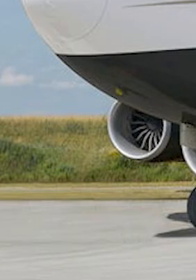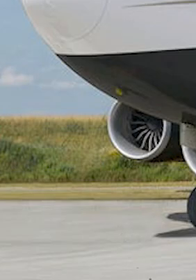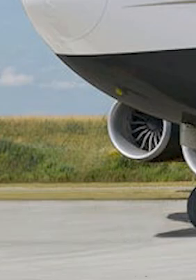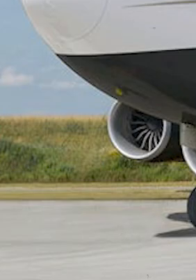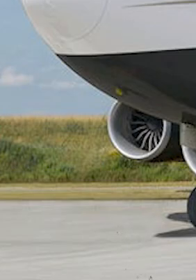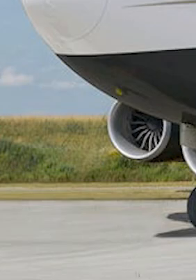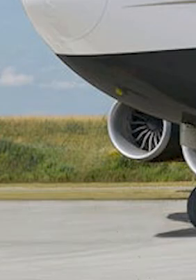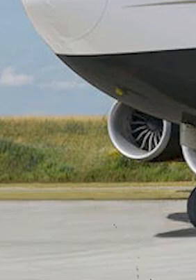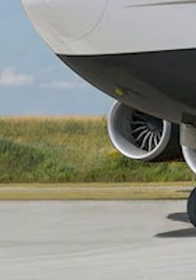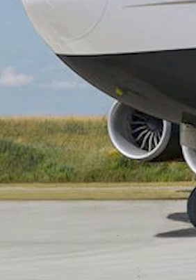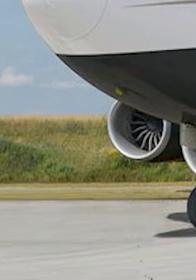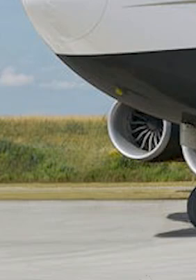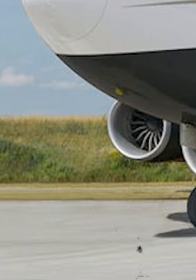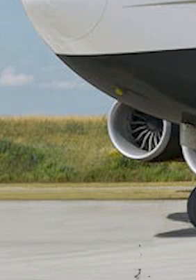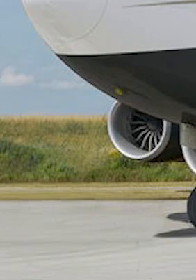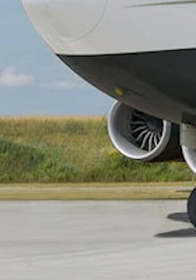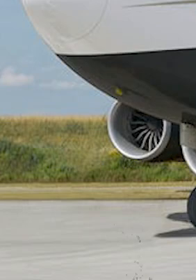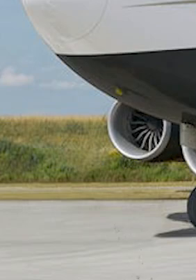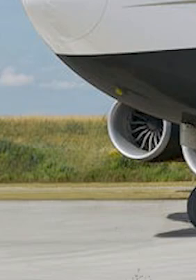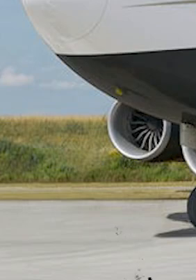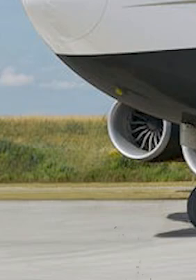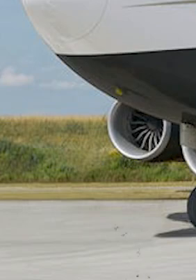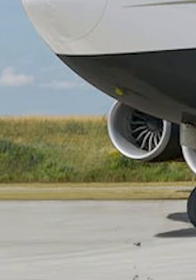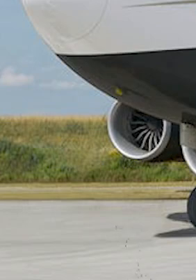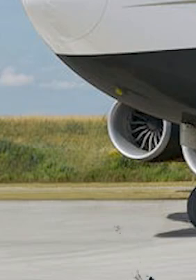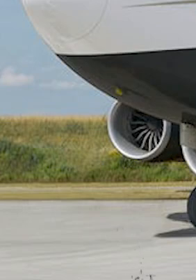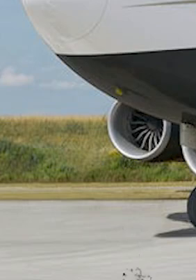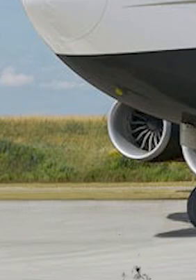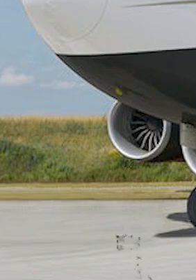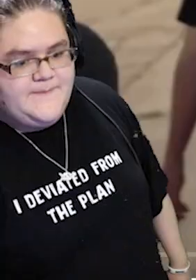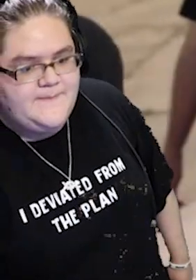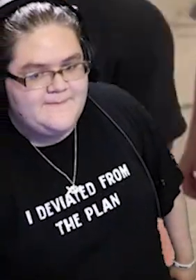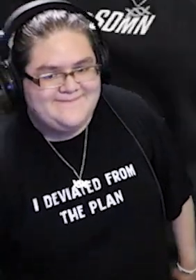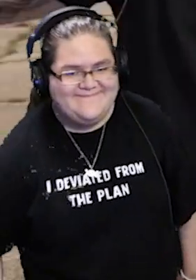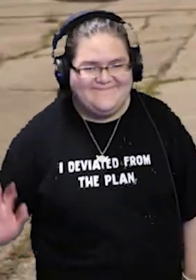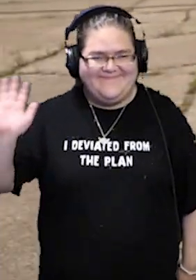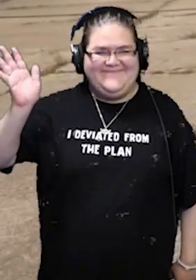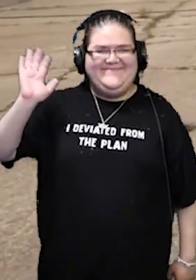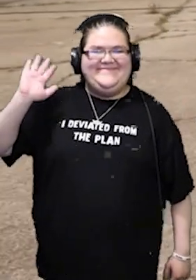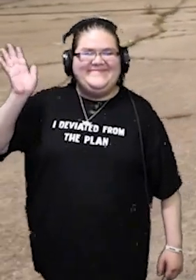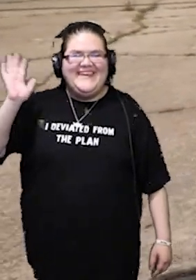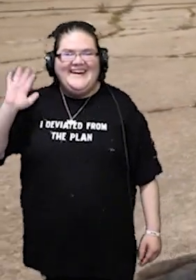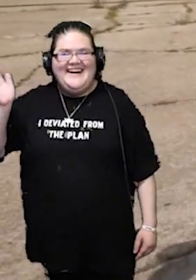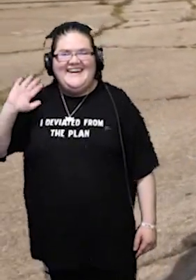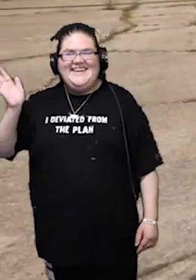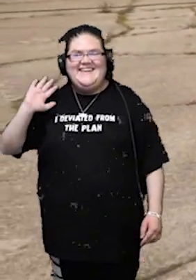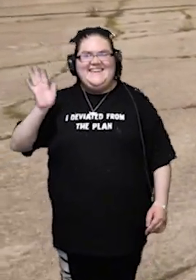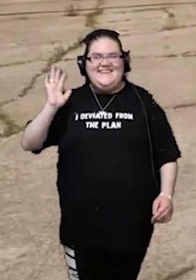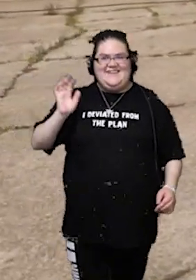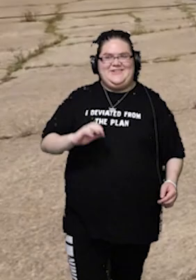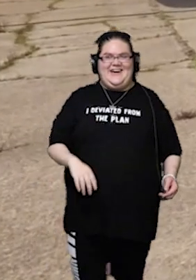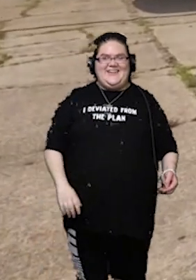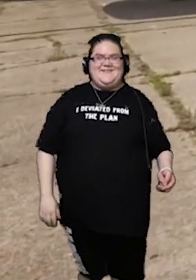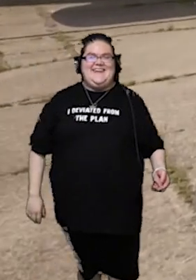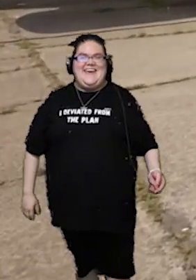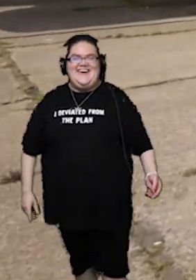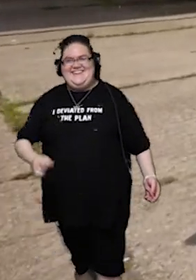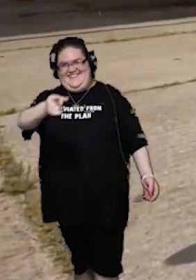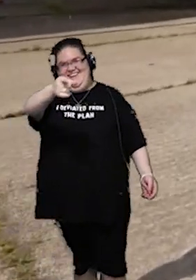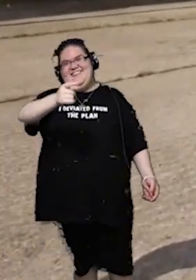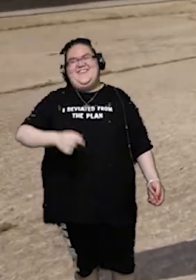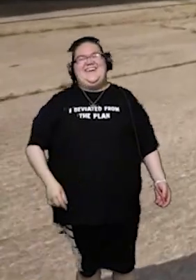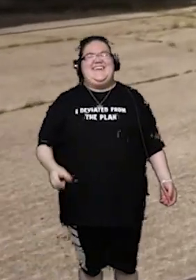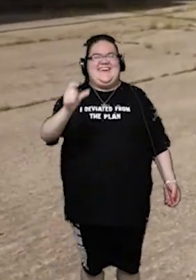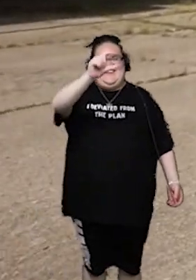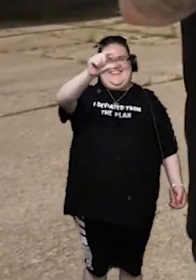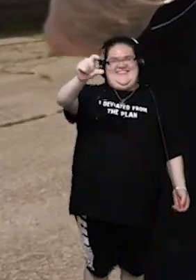That's all I know. So with that being said, let's get to this video right now. Welcome back to More Sidemen. Today, we're doing the second round